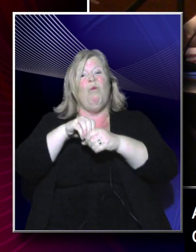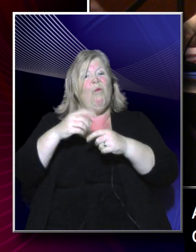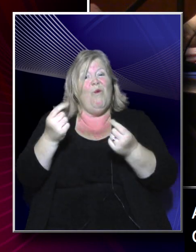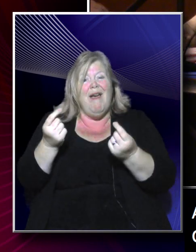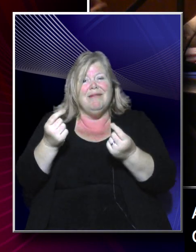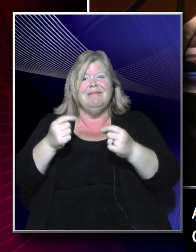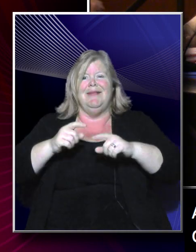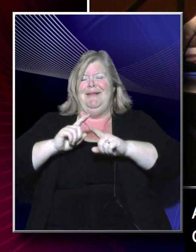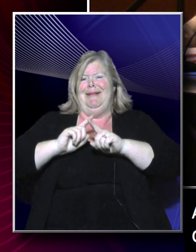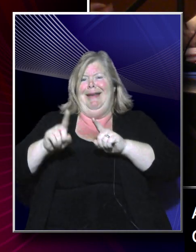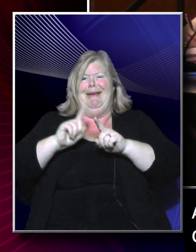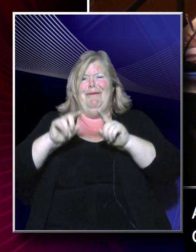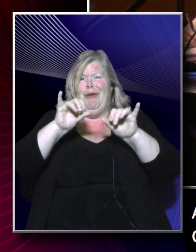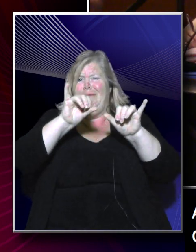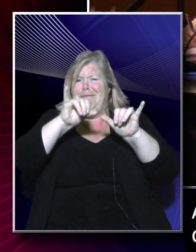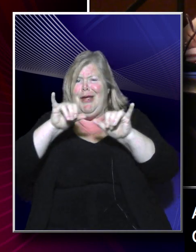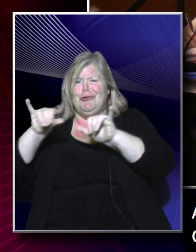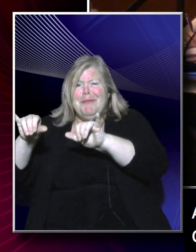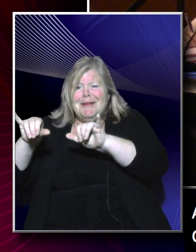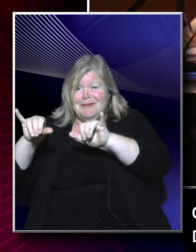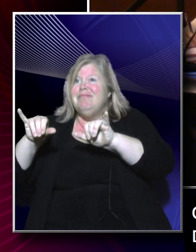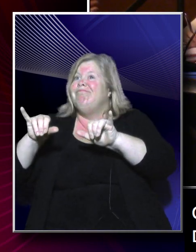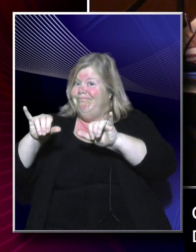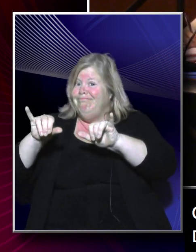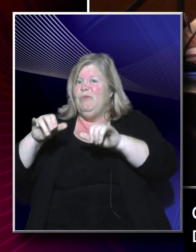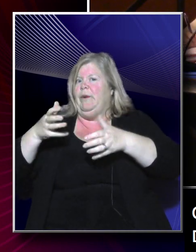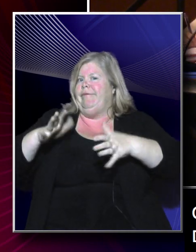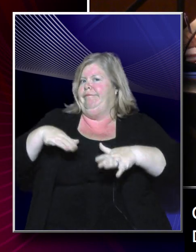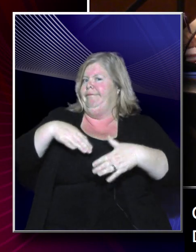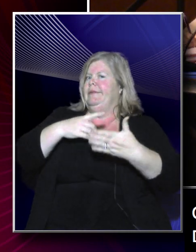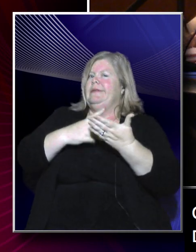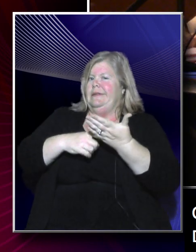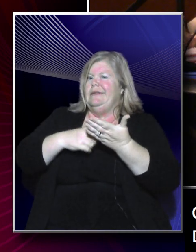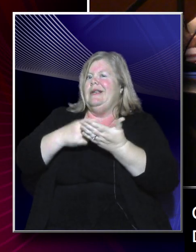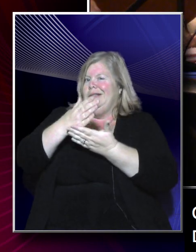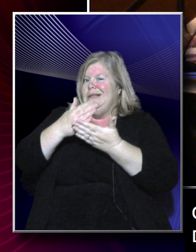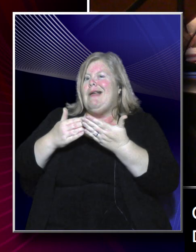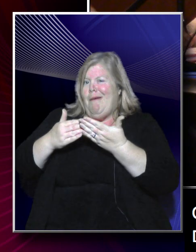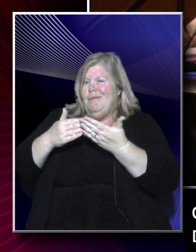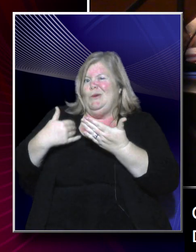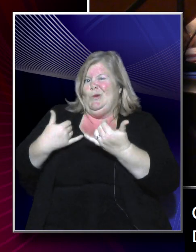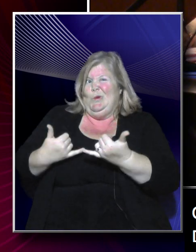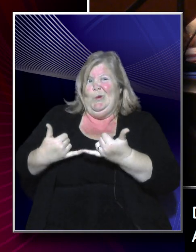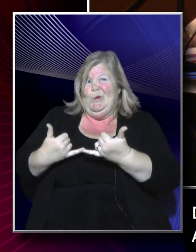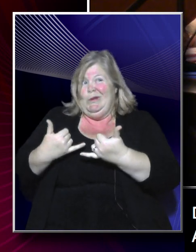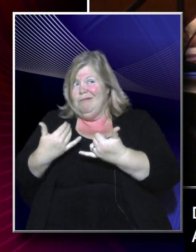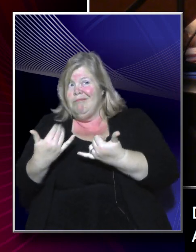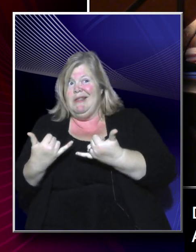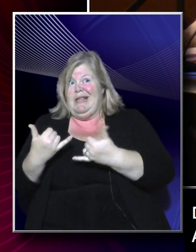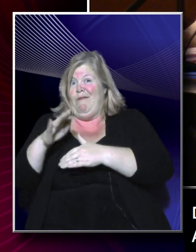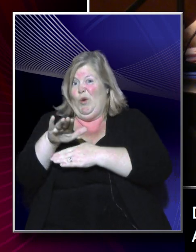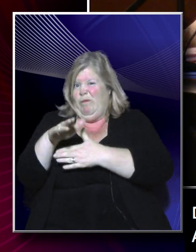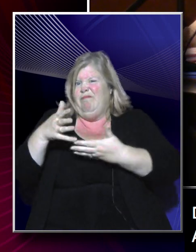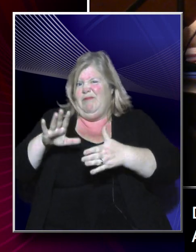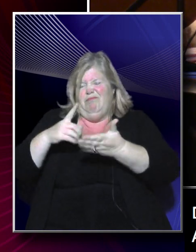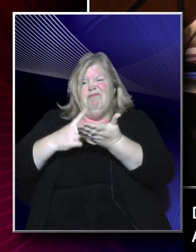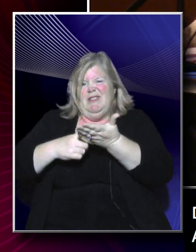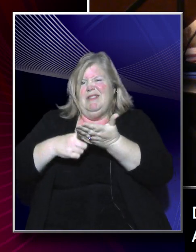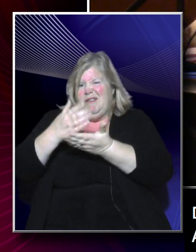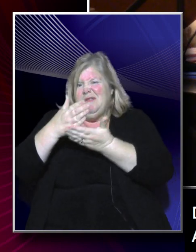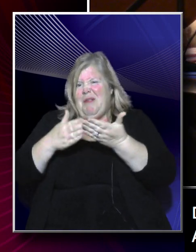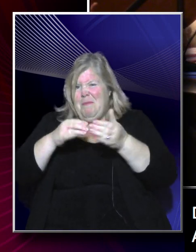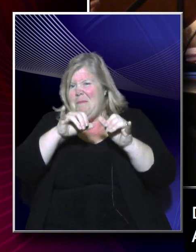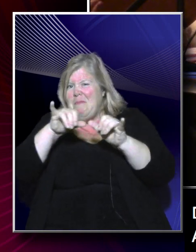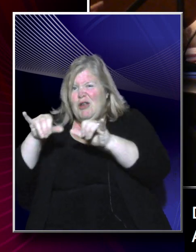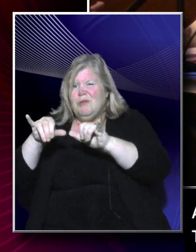different metrics, some of which we've already talked about a little bit earlier this afternoon. So those two are